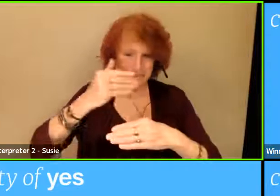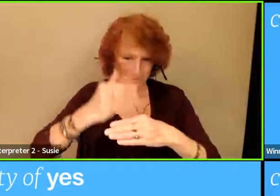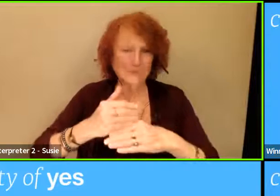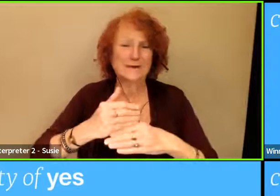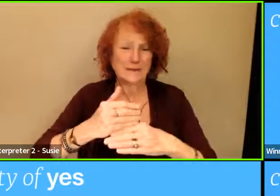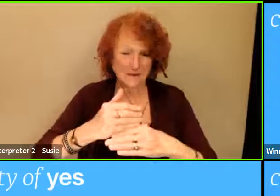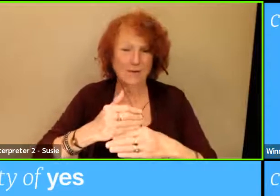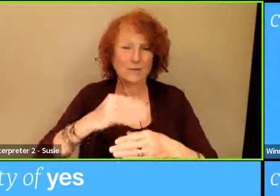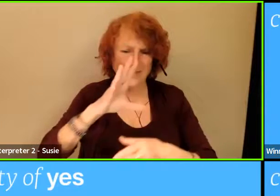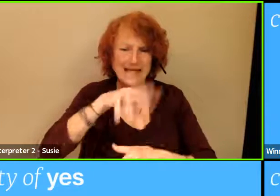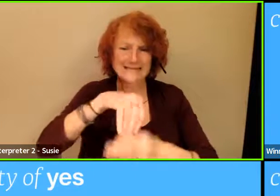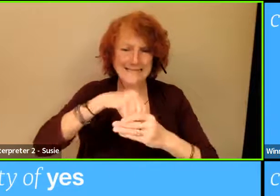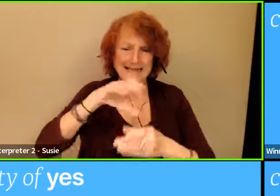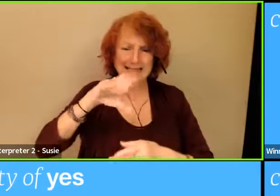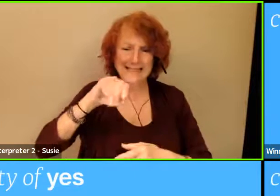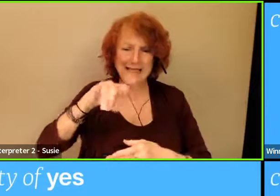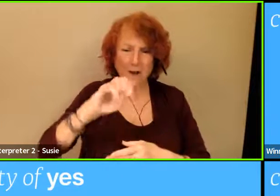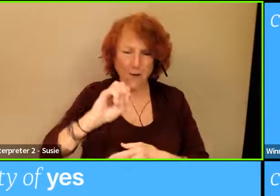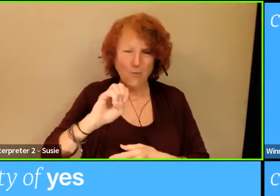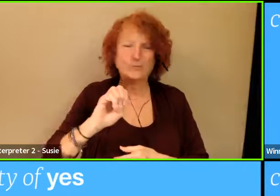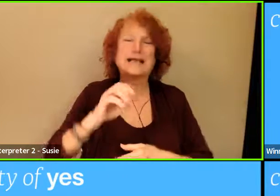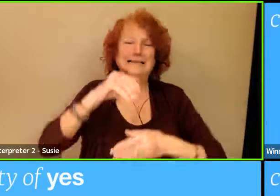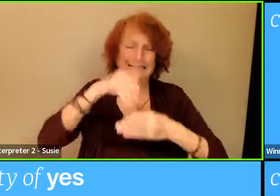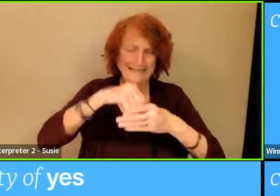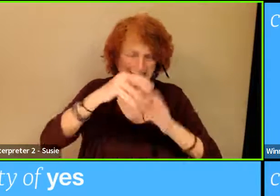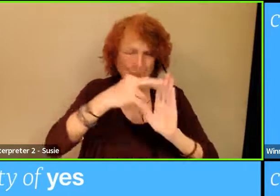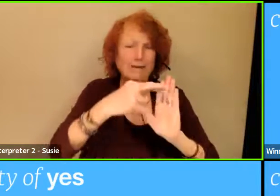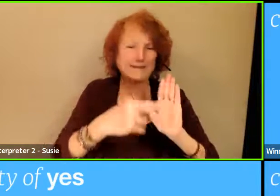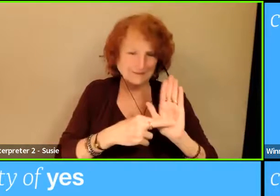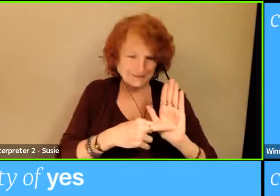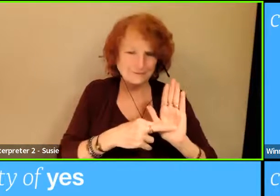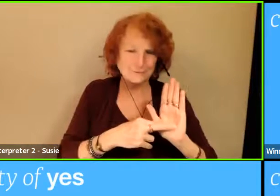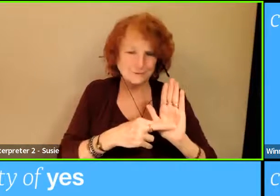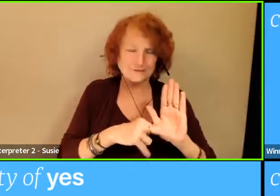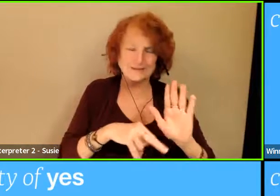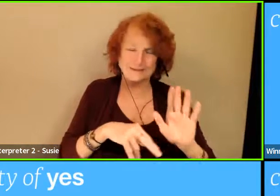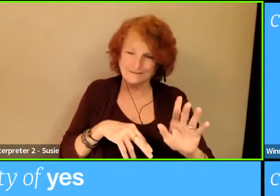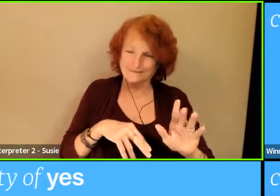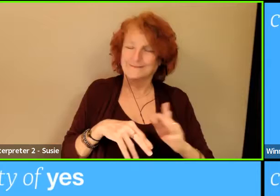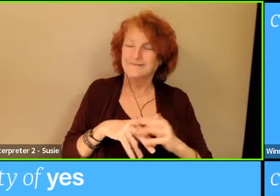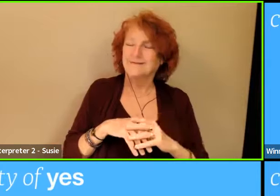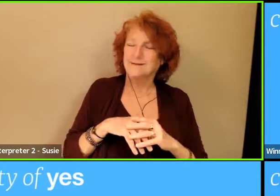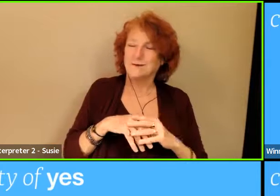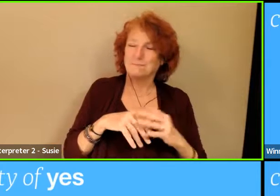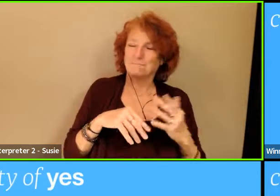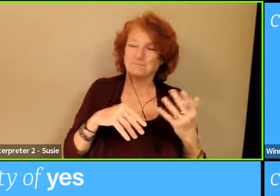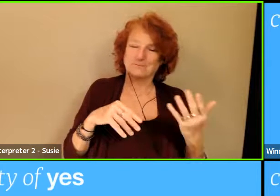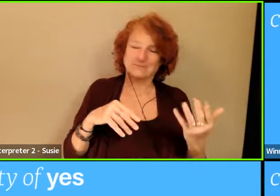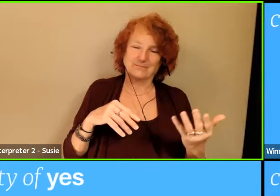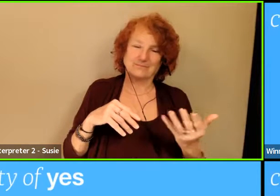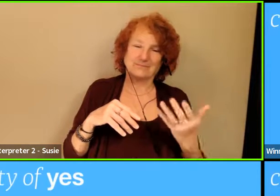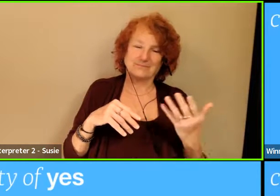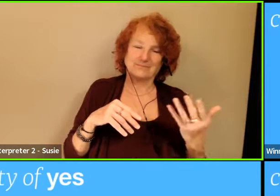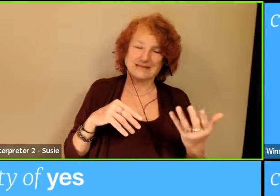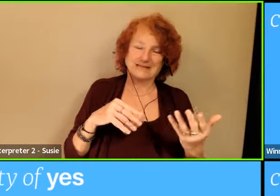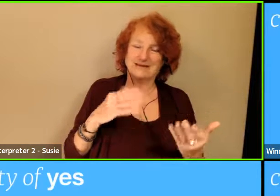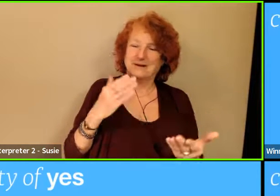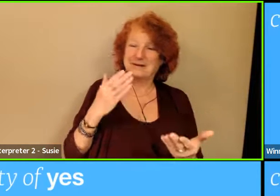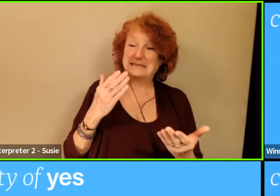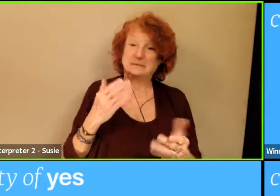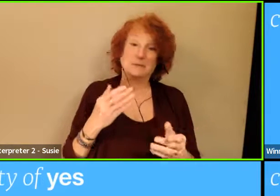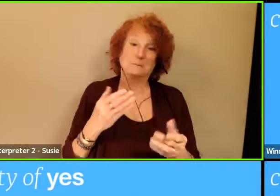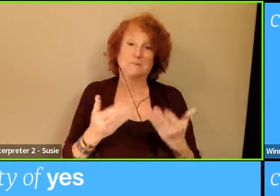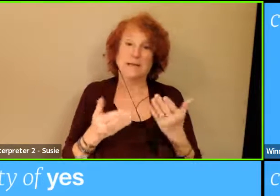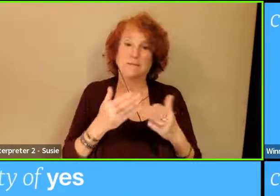housing code and regulations. So for example, you're also speaking a little bit about how building parking may not be that expensive. For